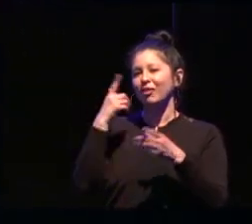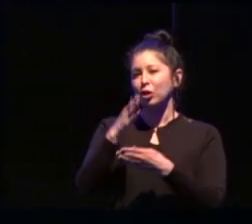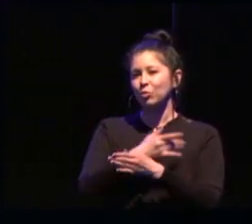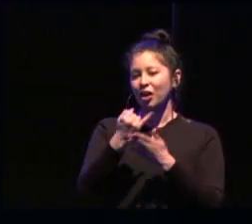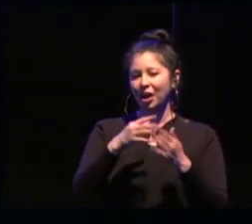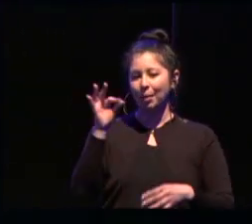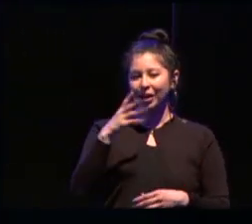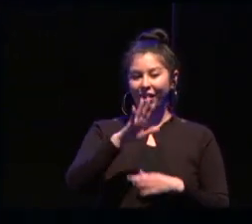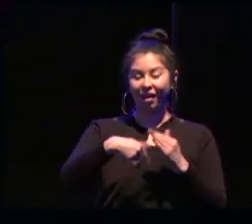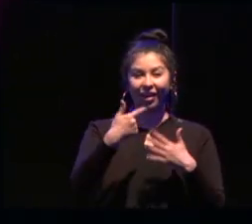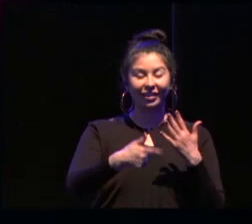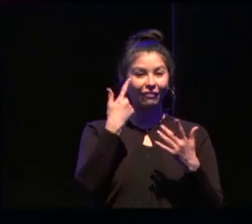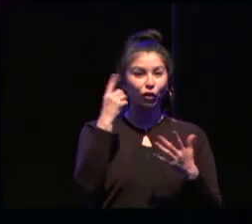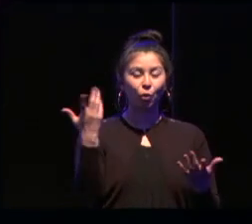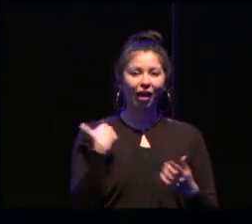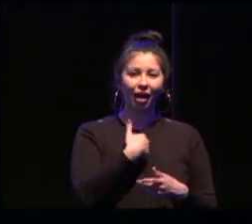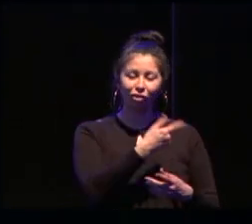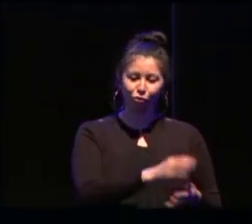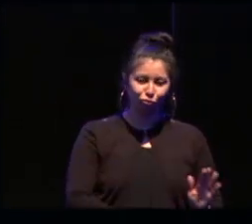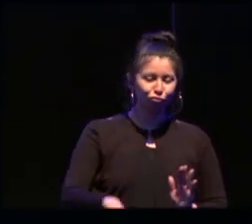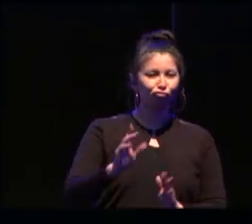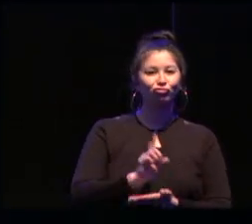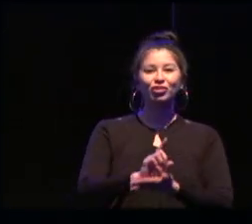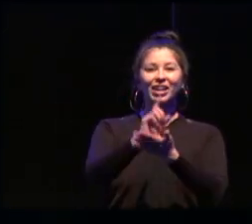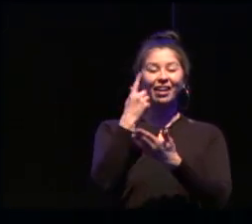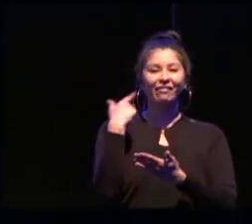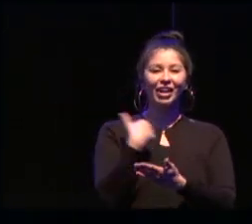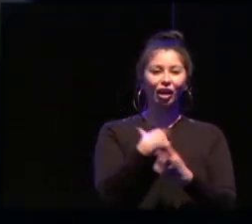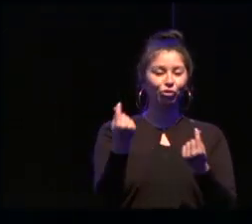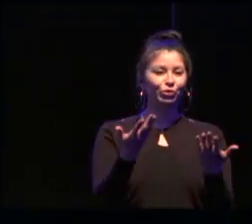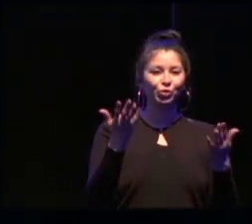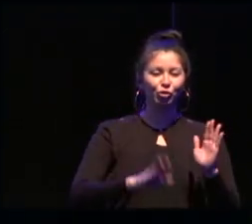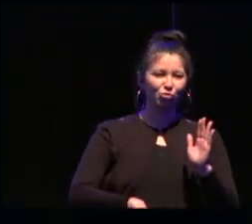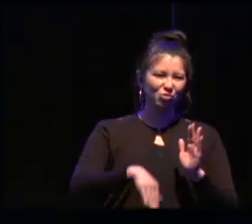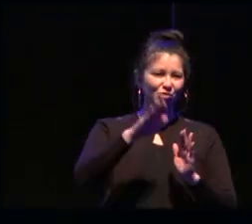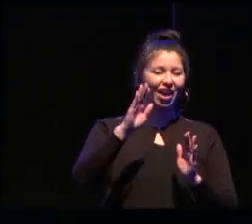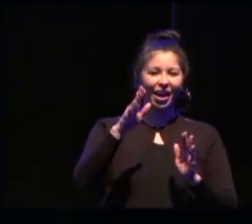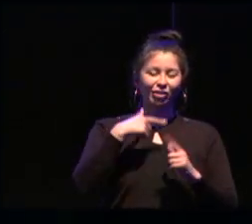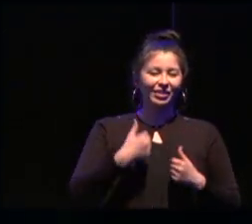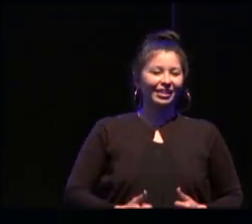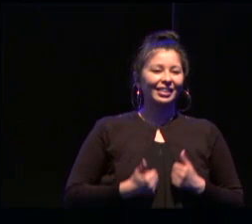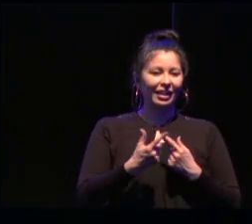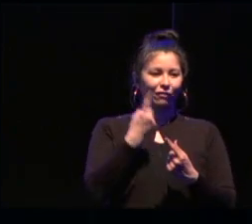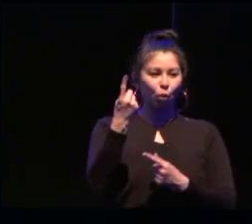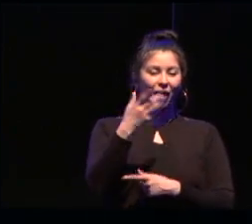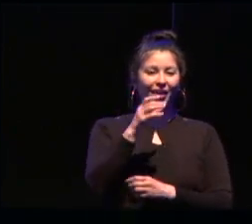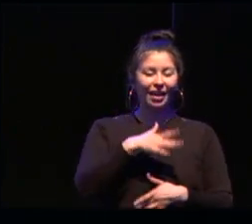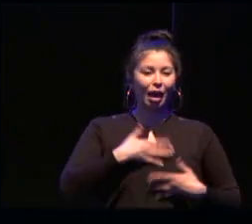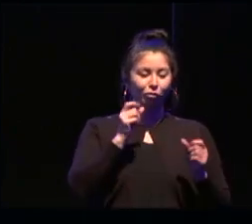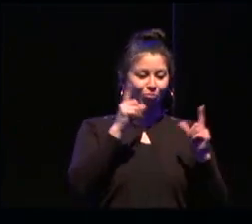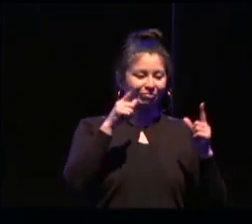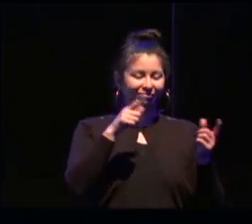All of this is for us to rise, for us to rise and to live from one glad